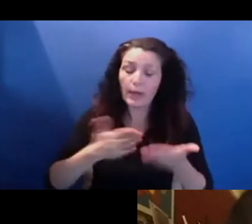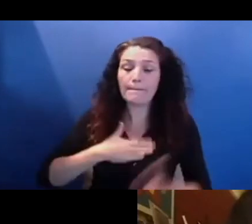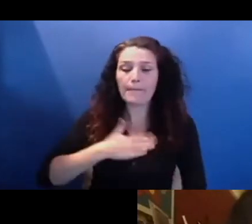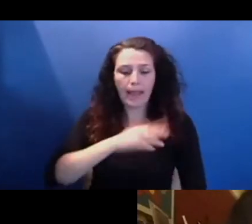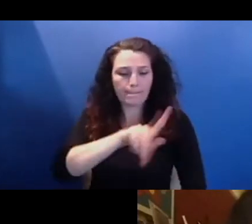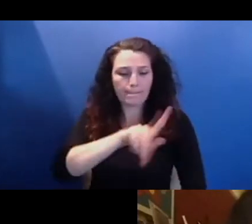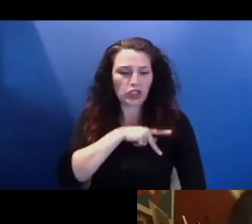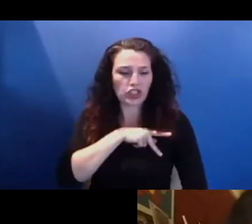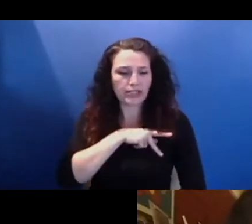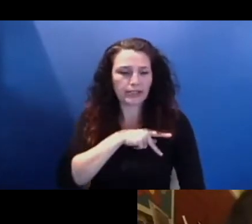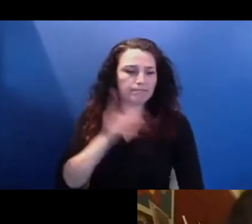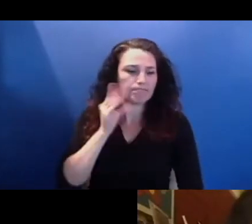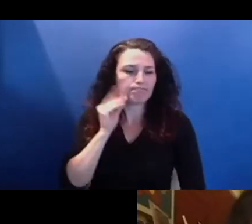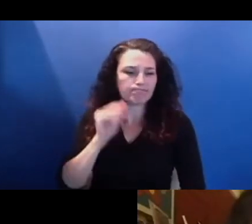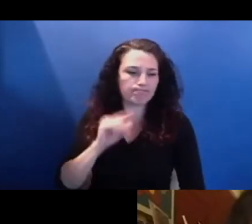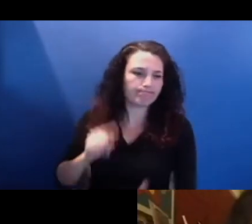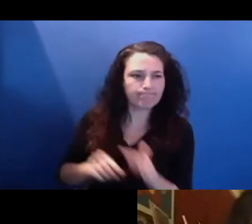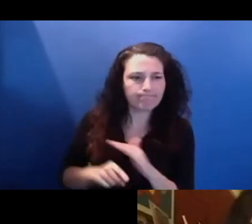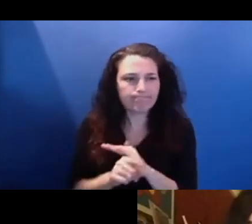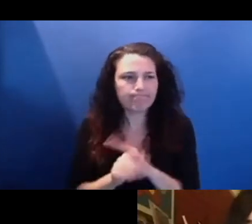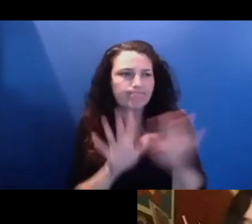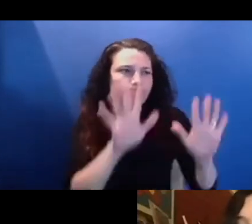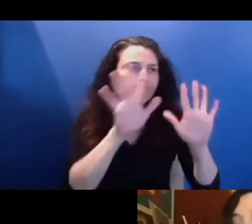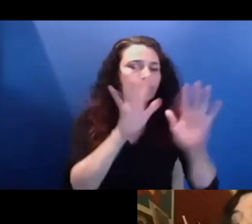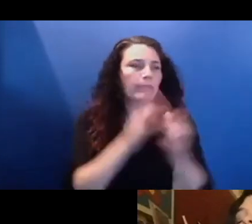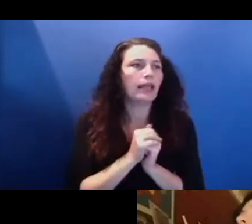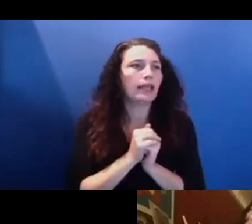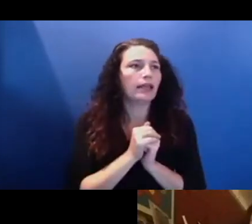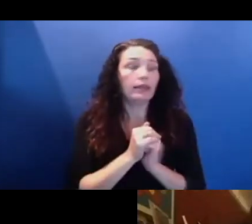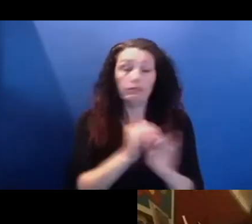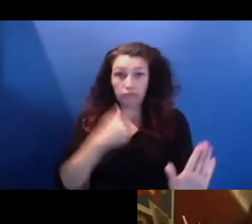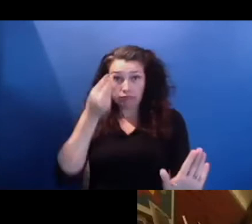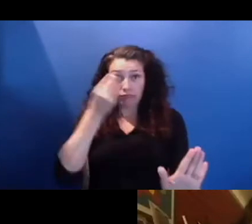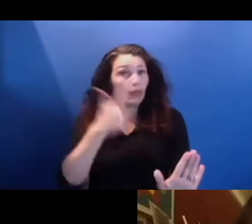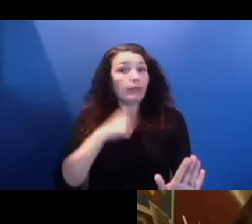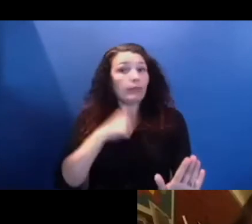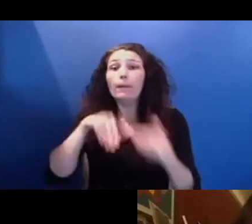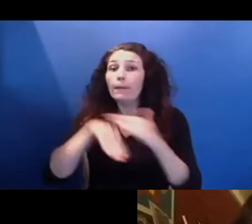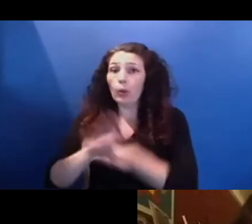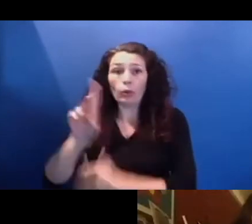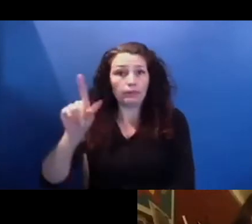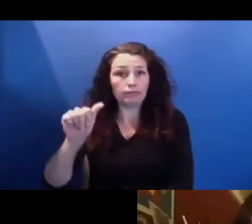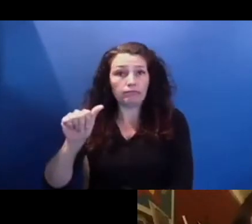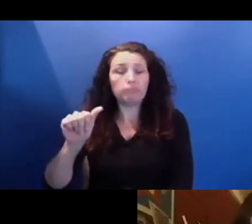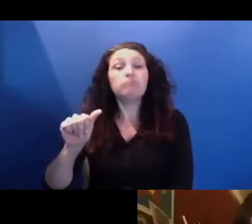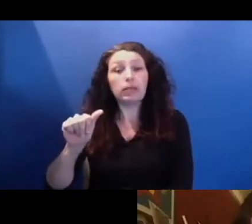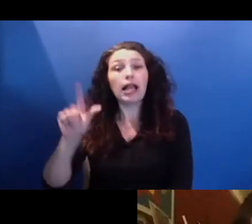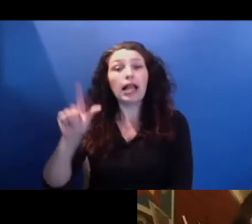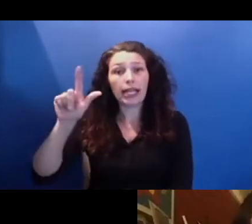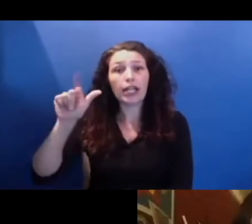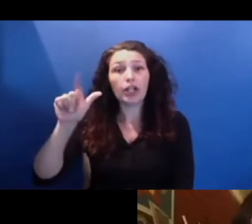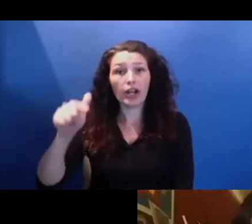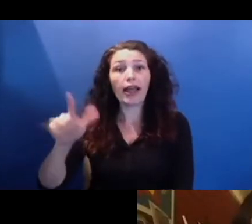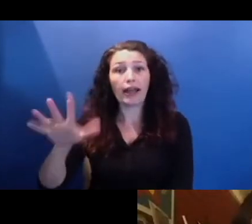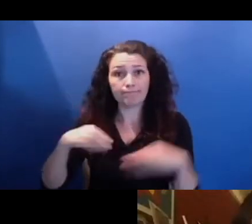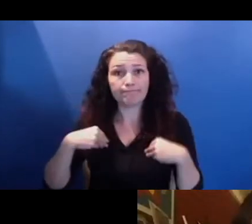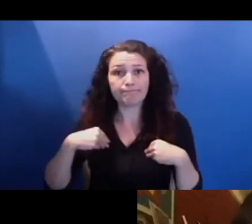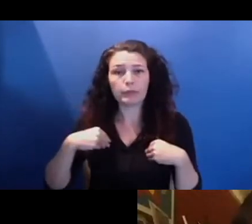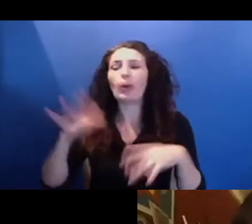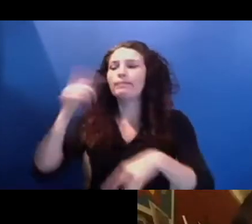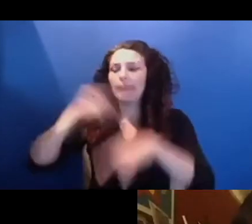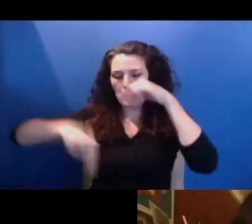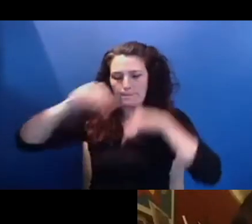I was not born with a disability. I acquired a disability. First of all, let me back up. Let me